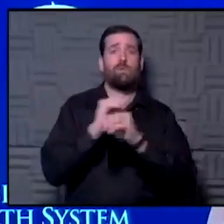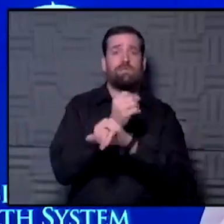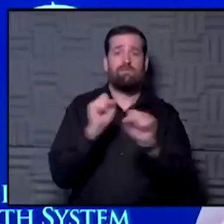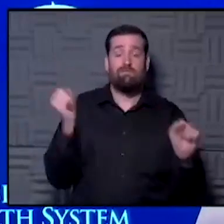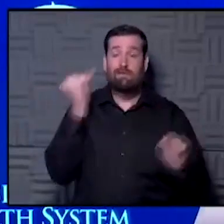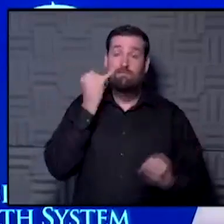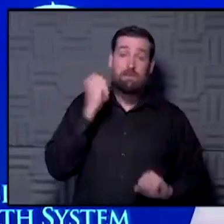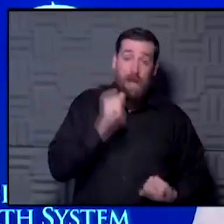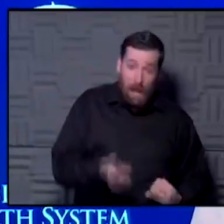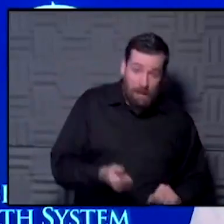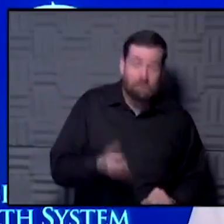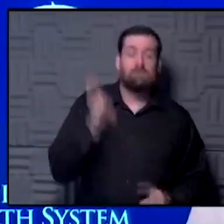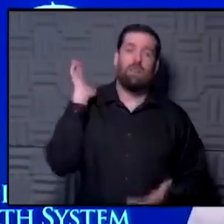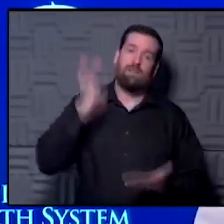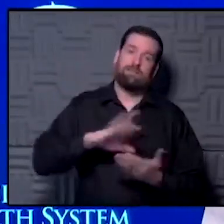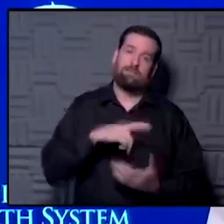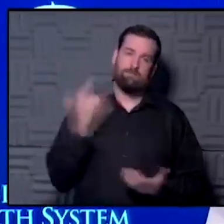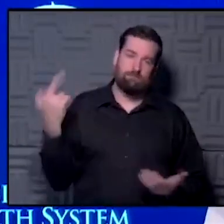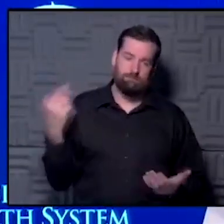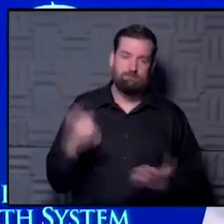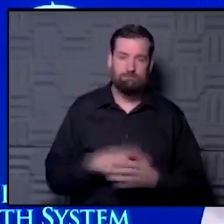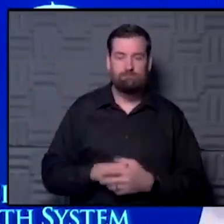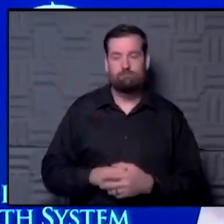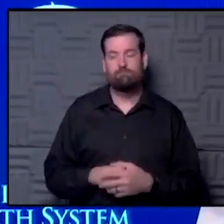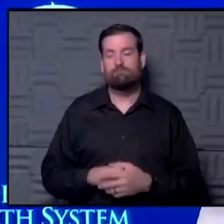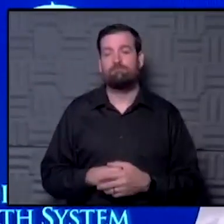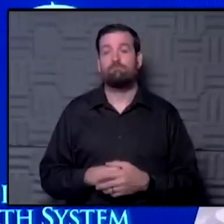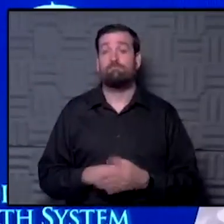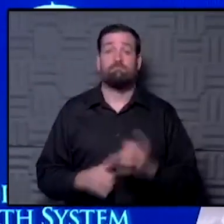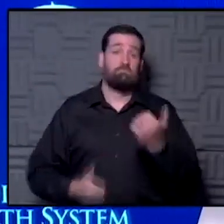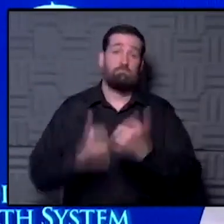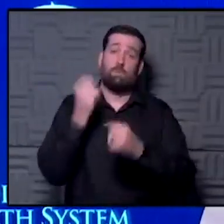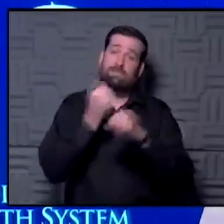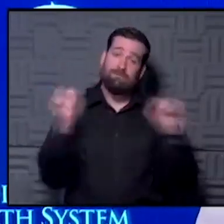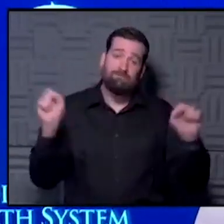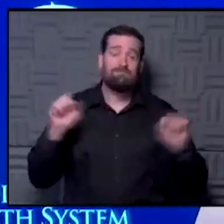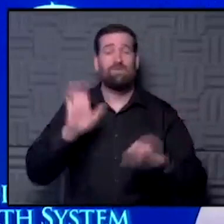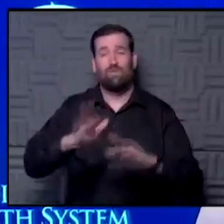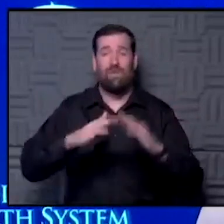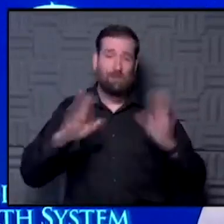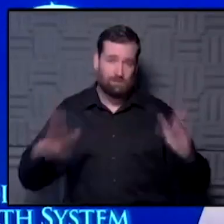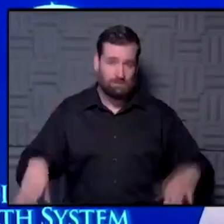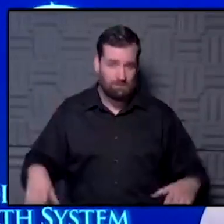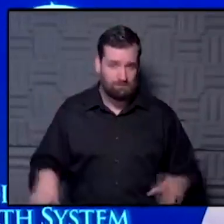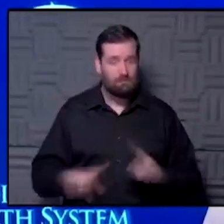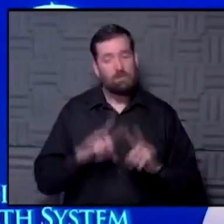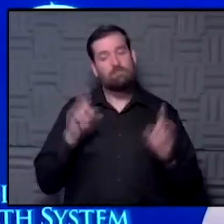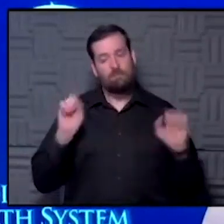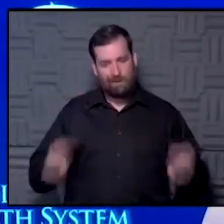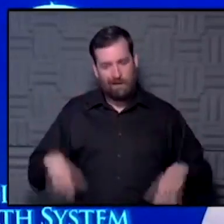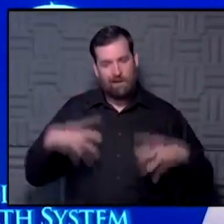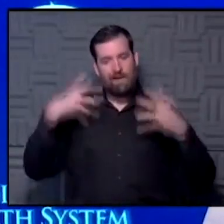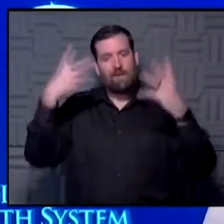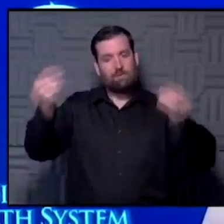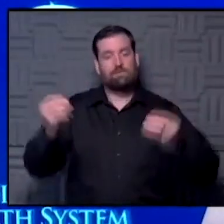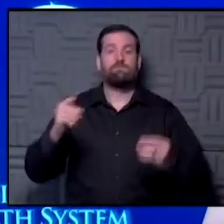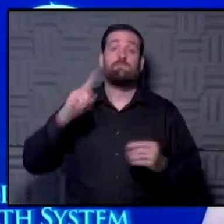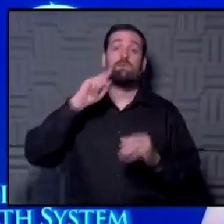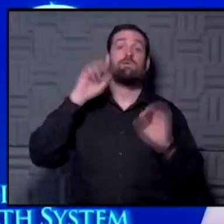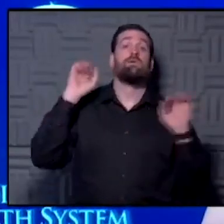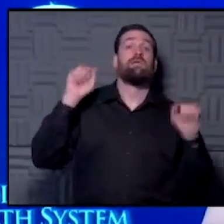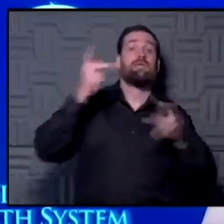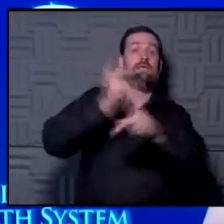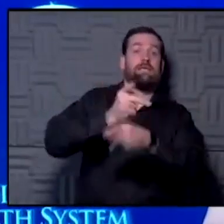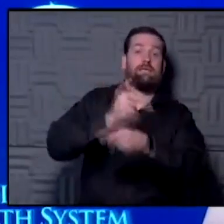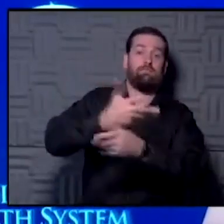it's not, it'll be less safe. The reality is the most safe place is probably still your house. But you can go outside, and I think if you can maintain the